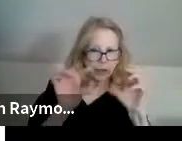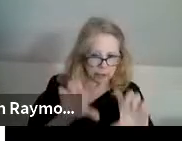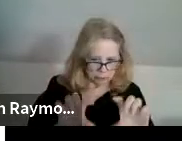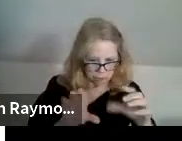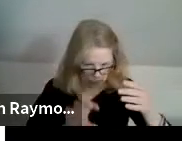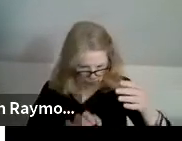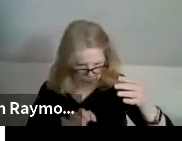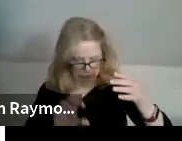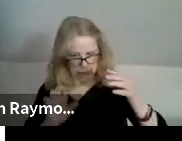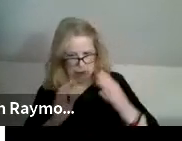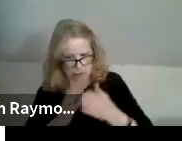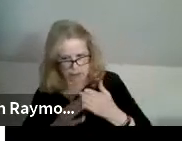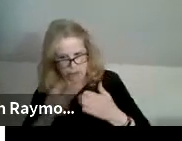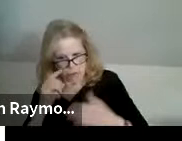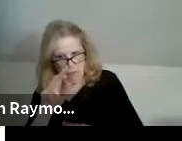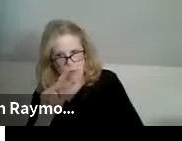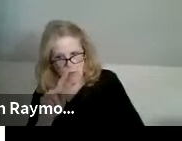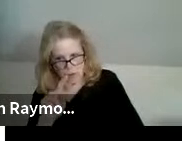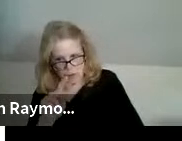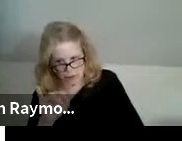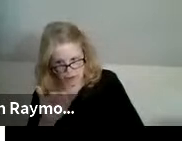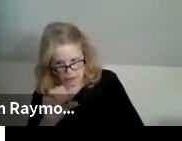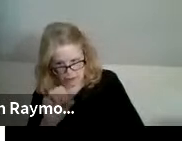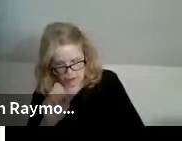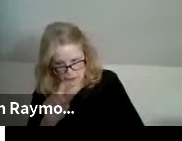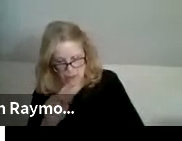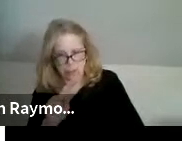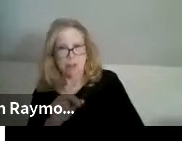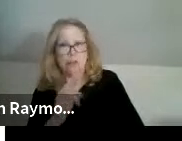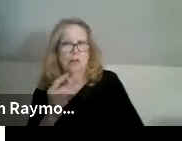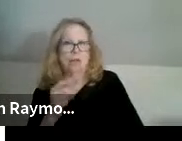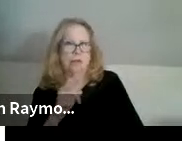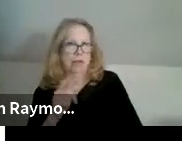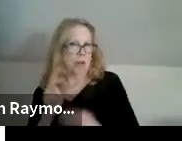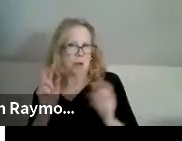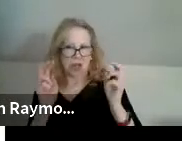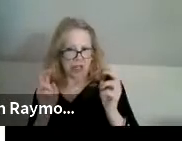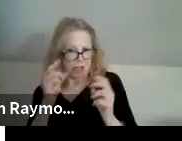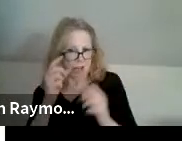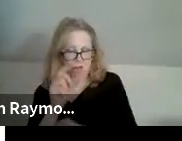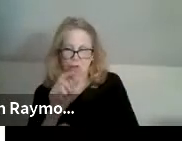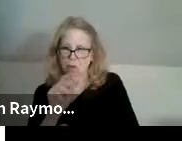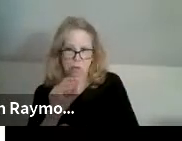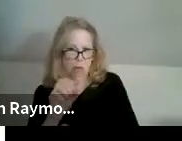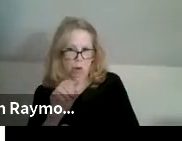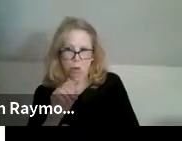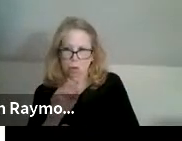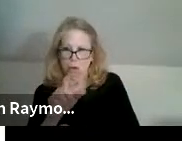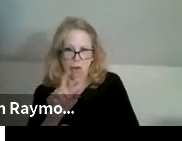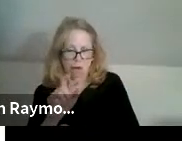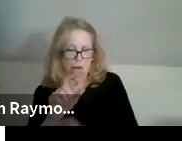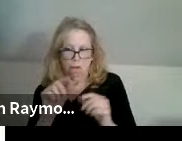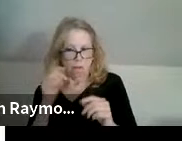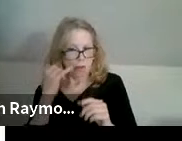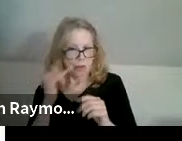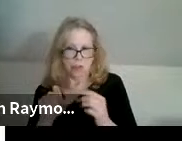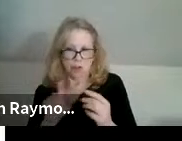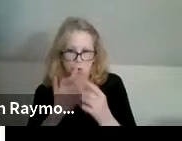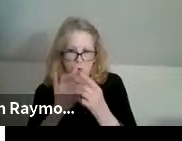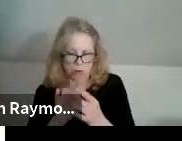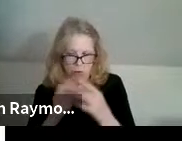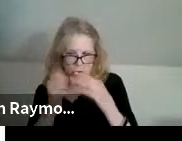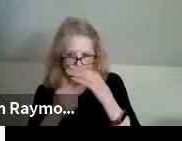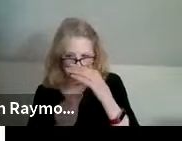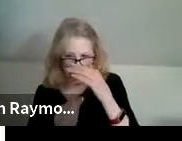section for kiosks, no heading for mobile phones. These are all grouped in to the same idea of